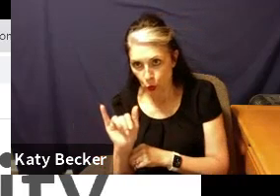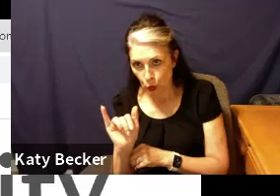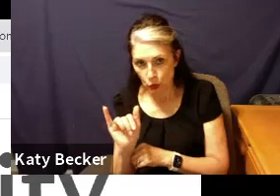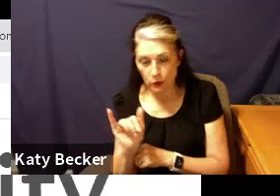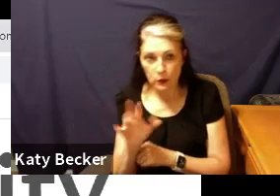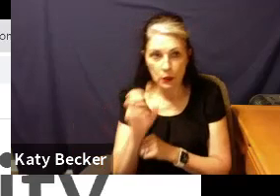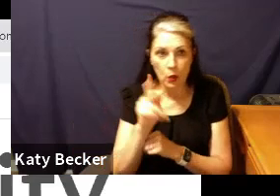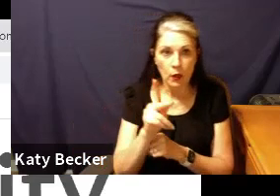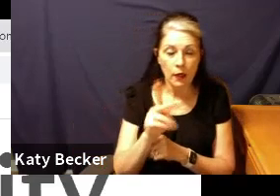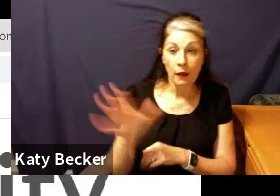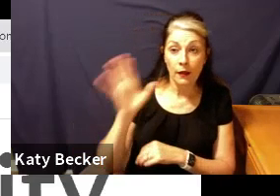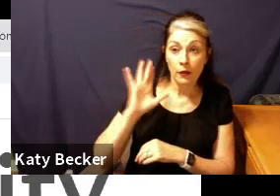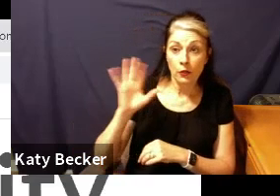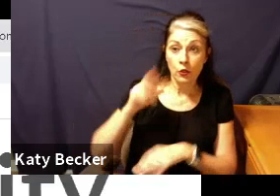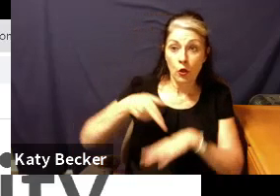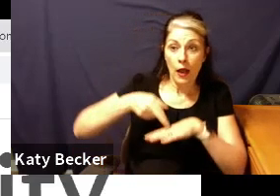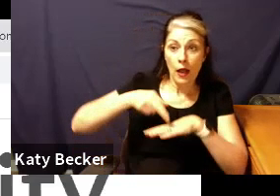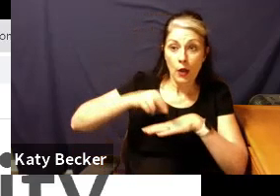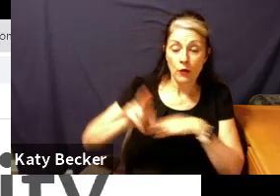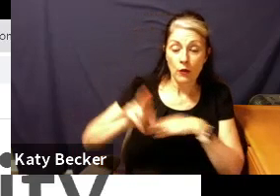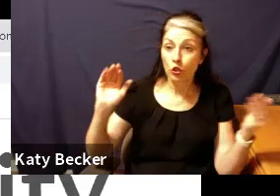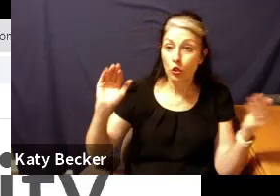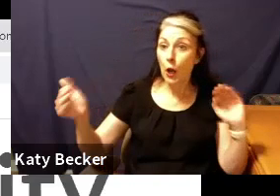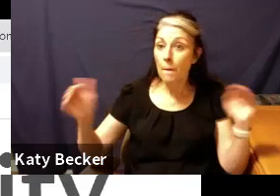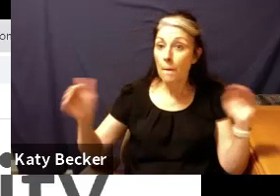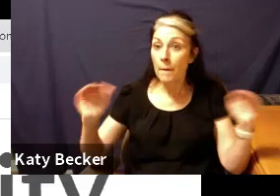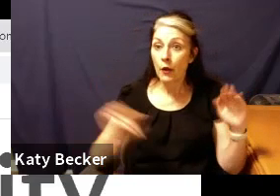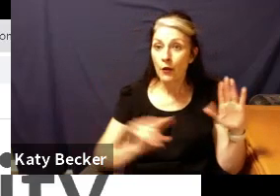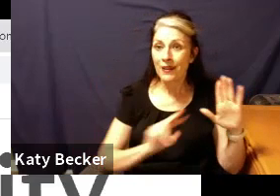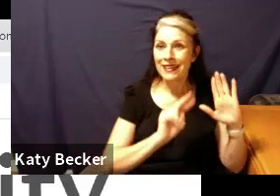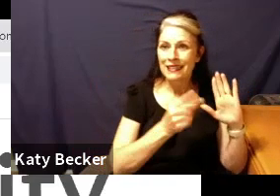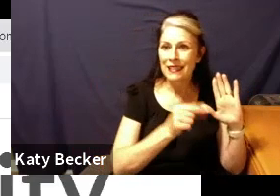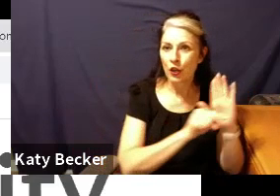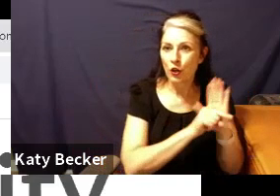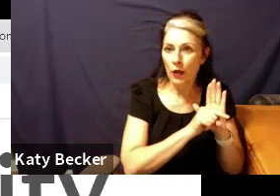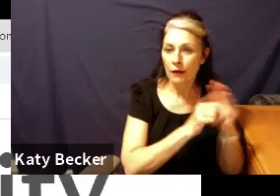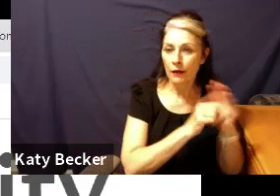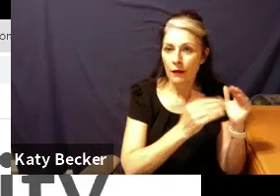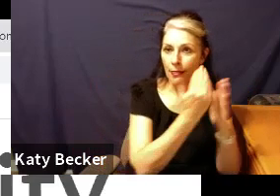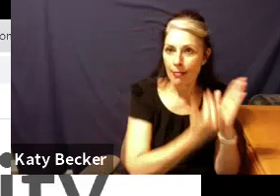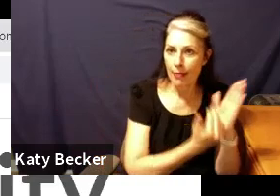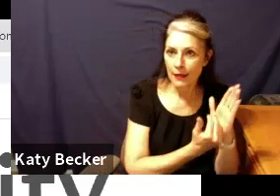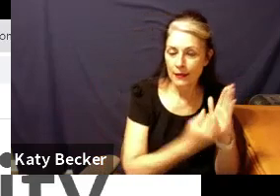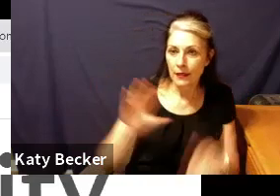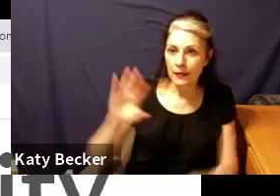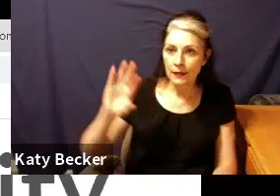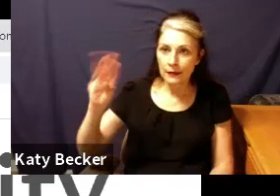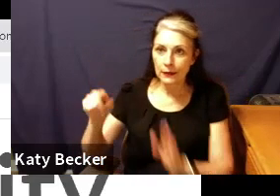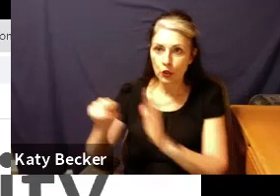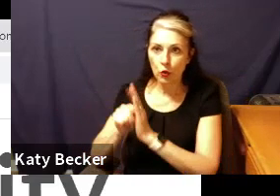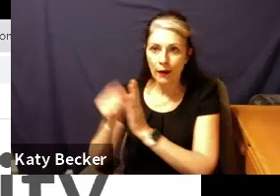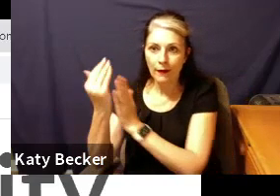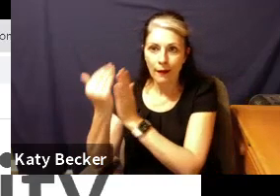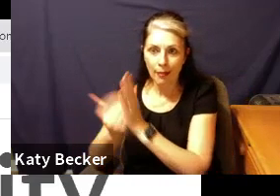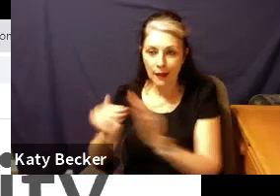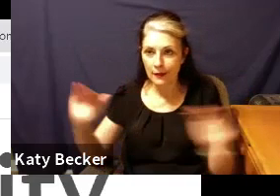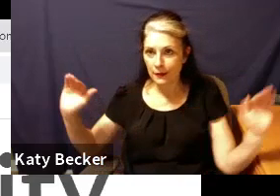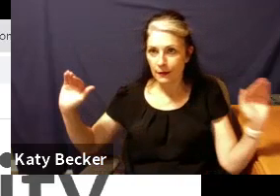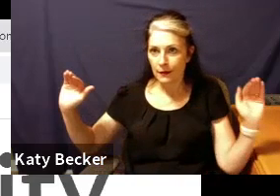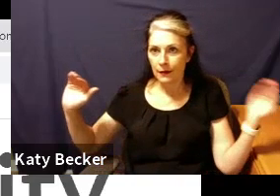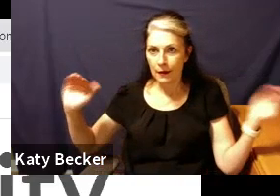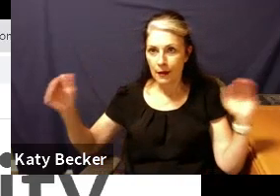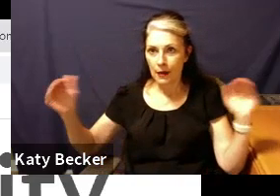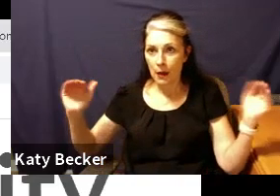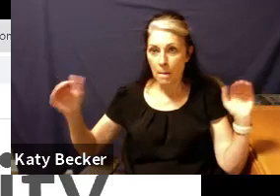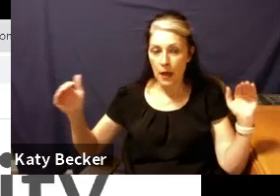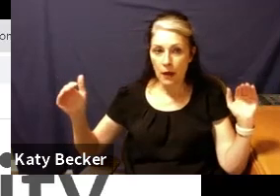Okay, so earlier I referenced comparing a second grade lesson to a sixth grade lesson. And this is a couple